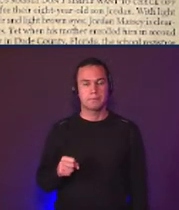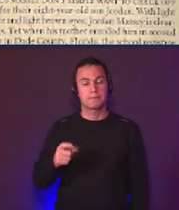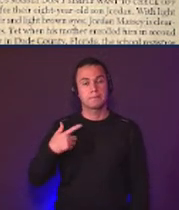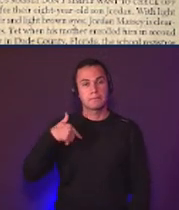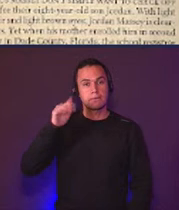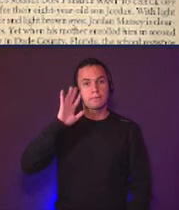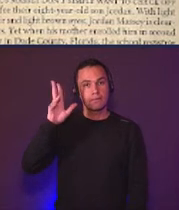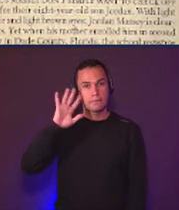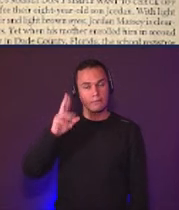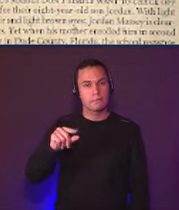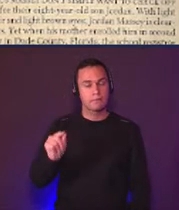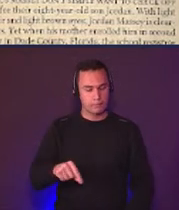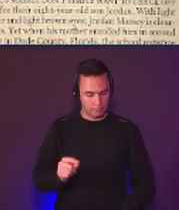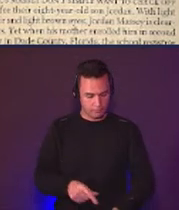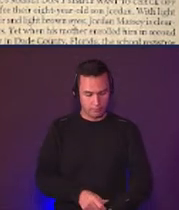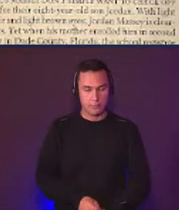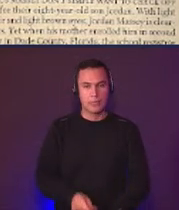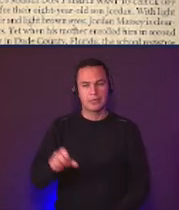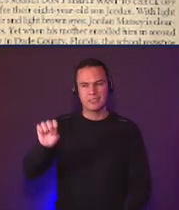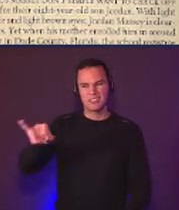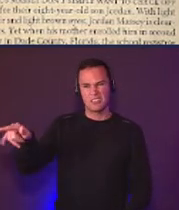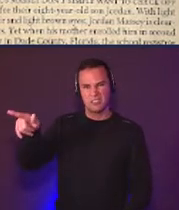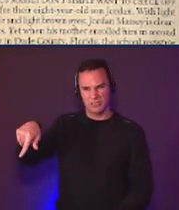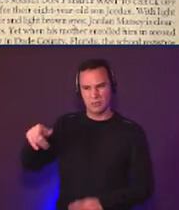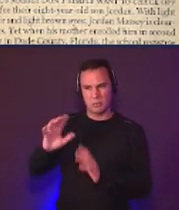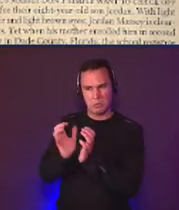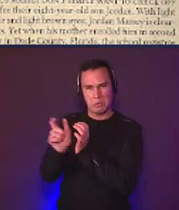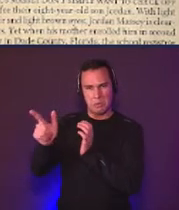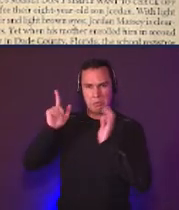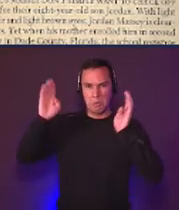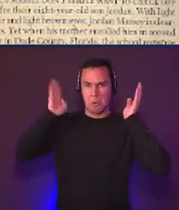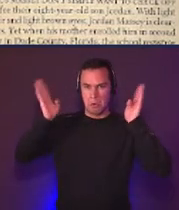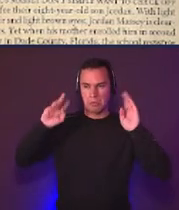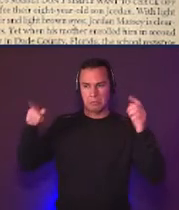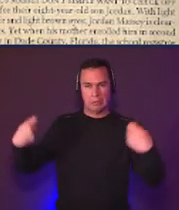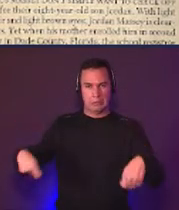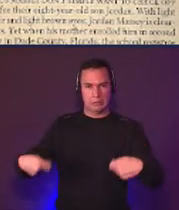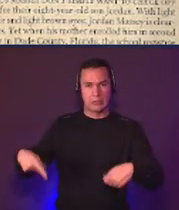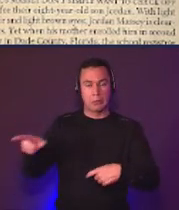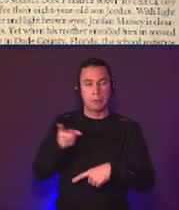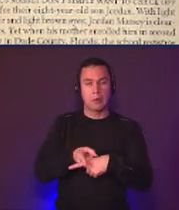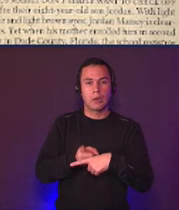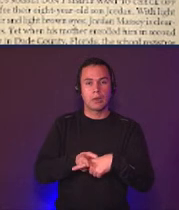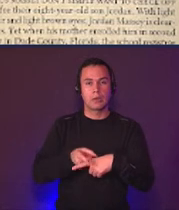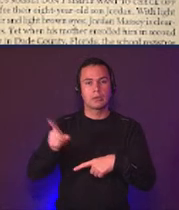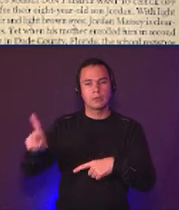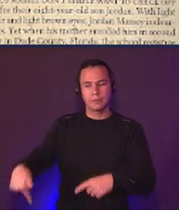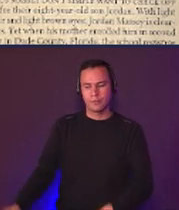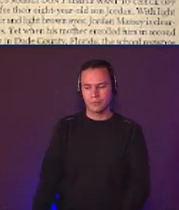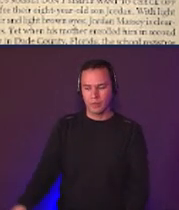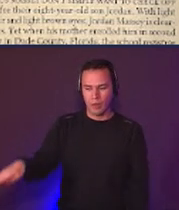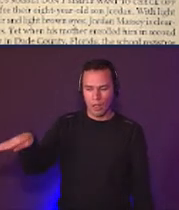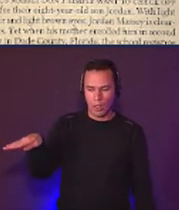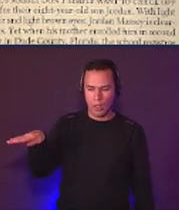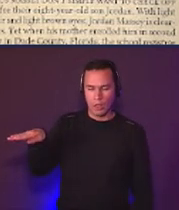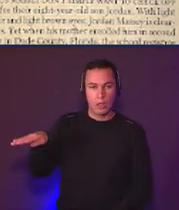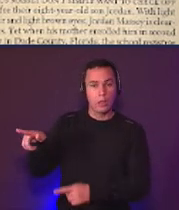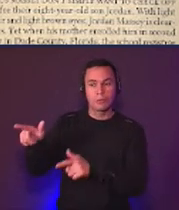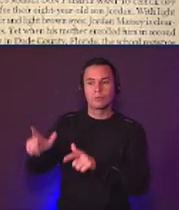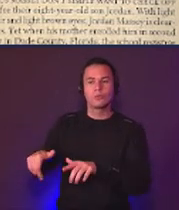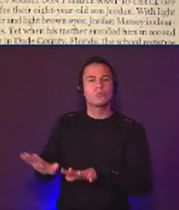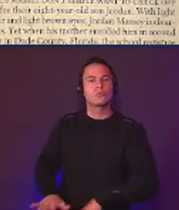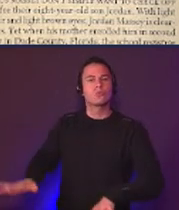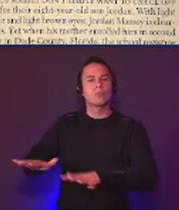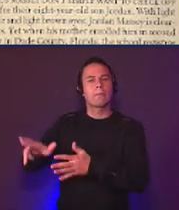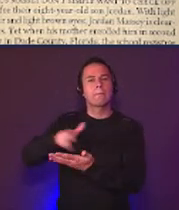really silly that such a group would be necessary, because growing up in diverse neighborhoods, I just didn't